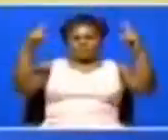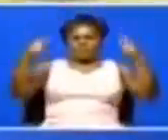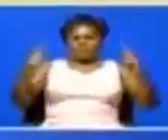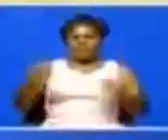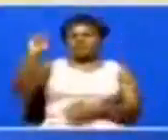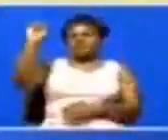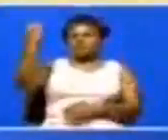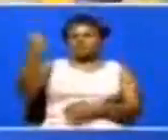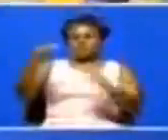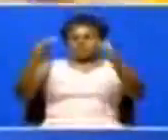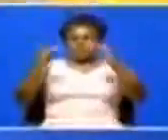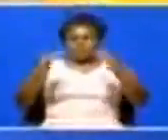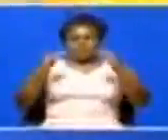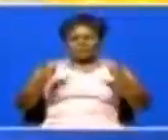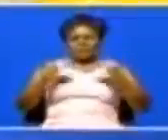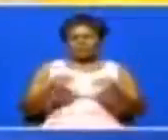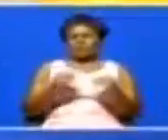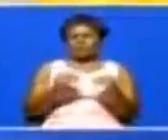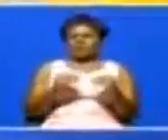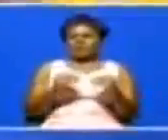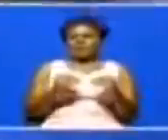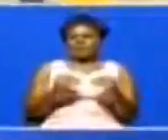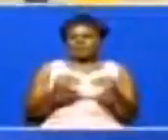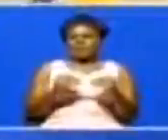in a row in the region.